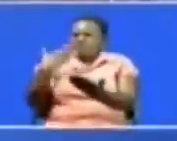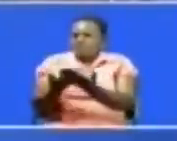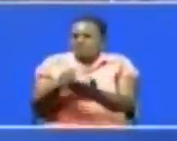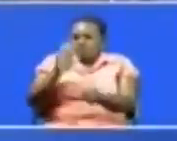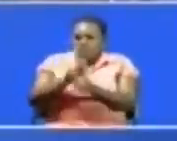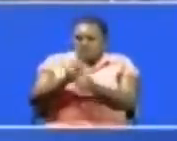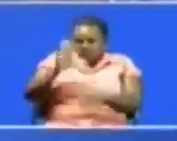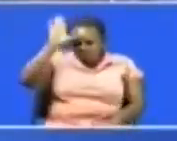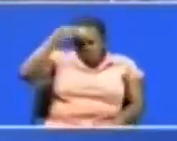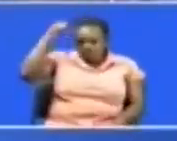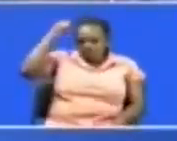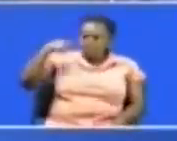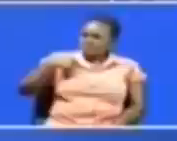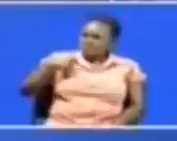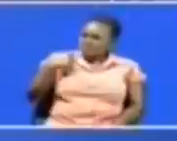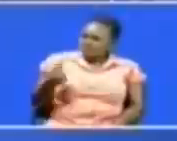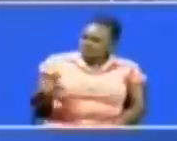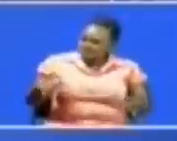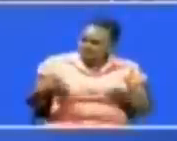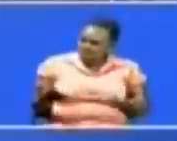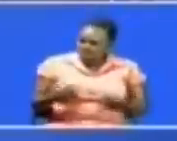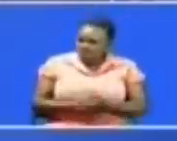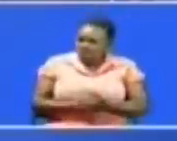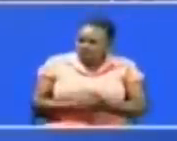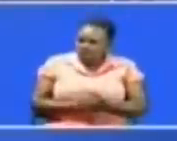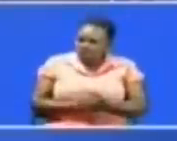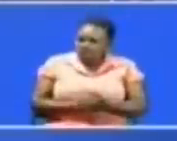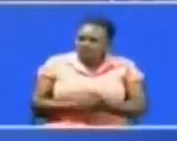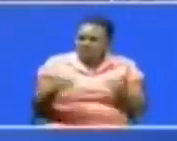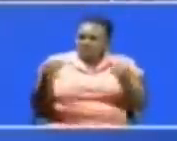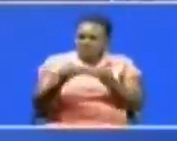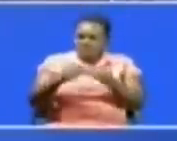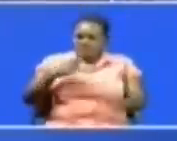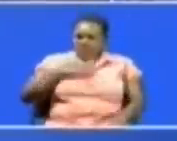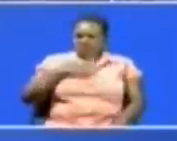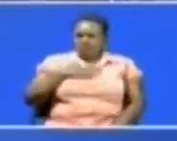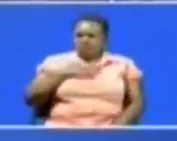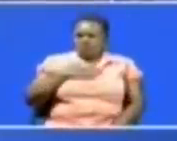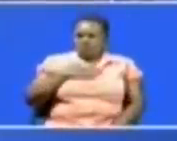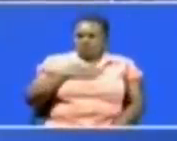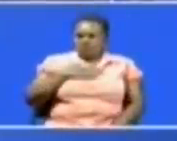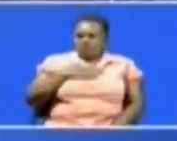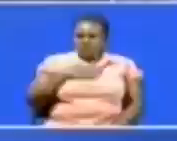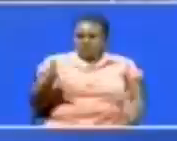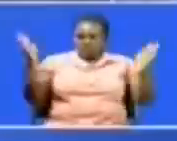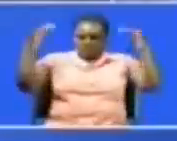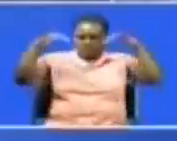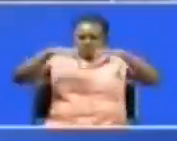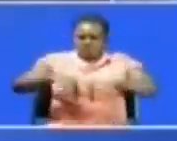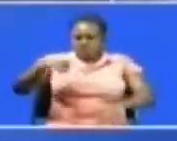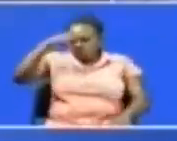Sophie, and let me say that our meeting was one that brought us together